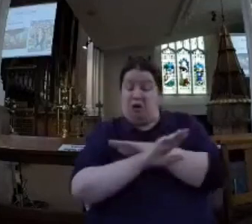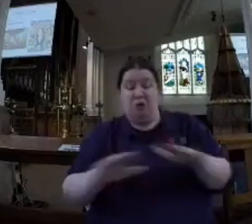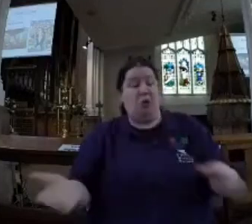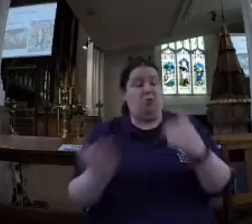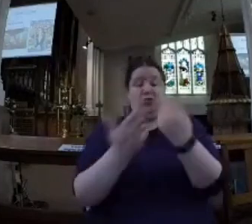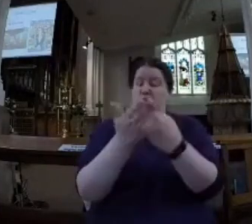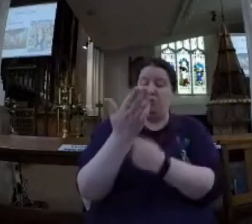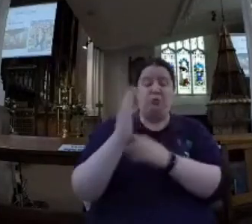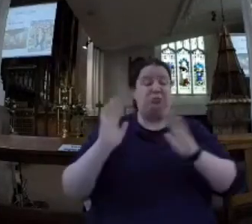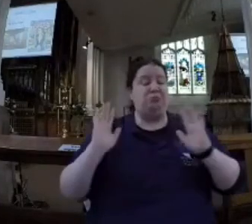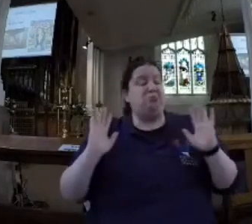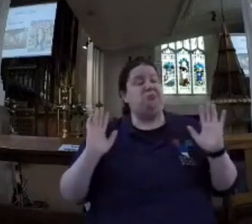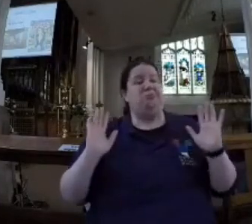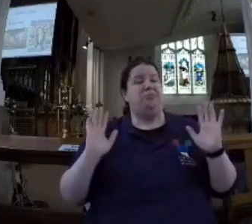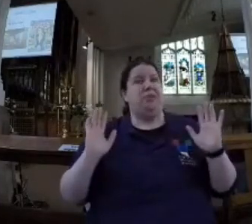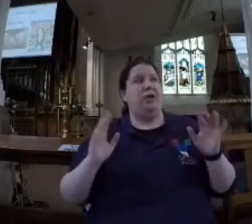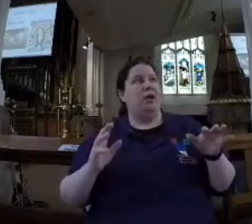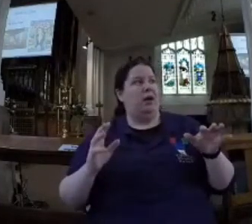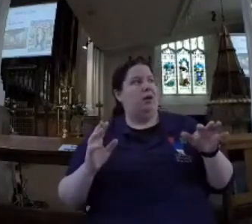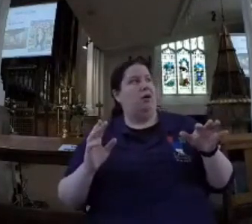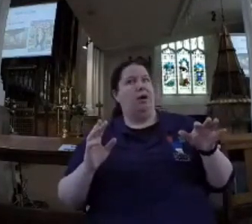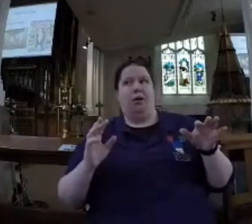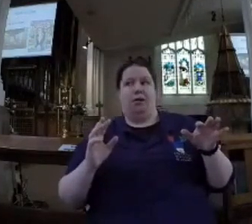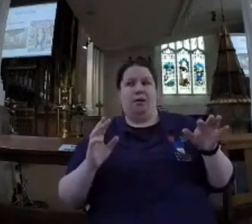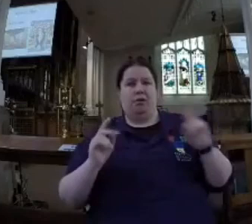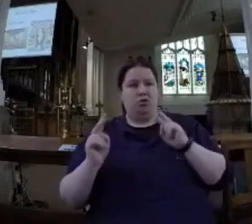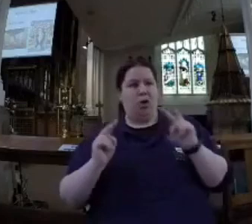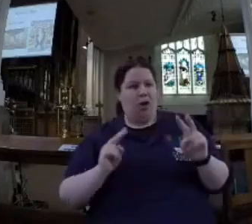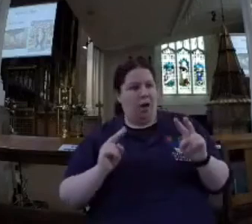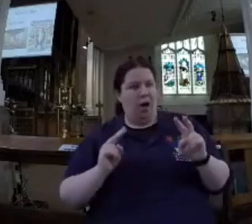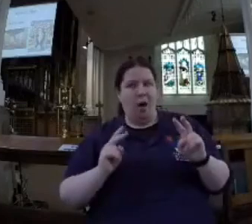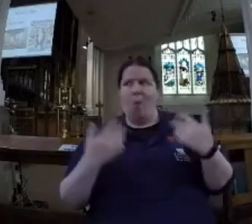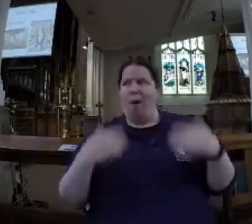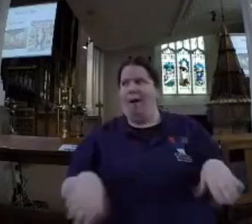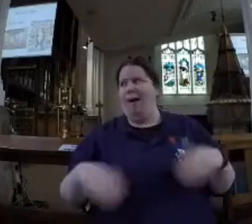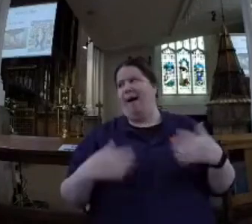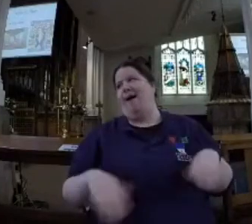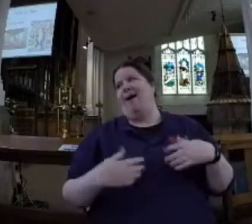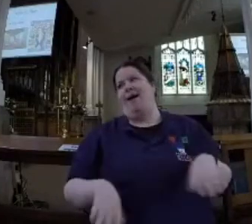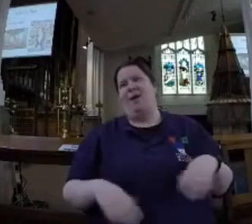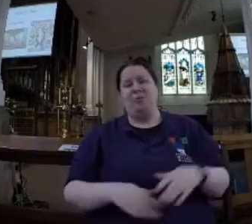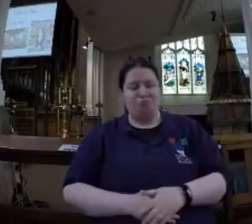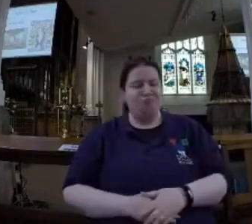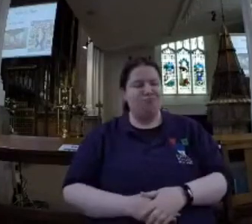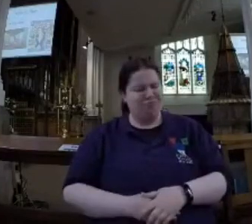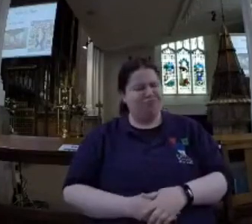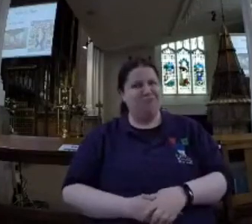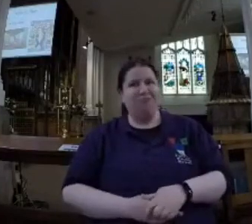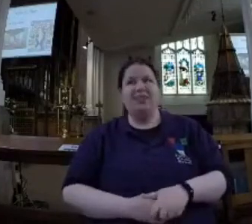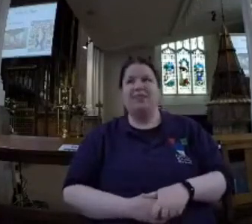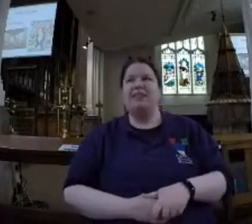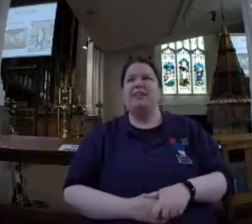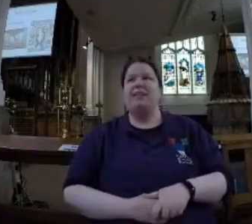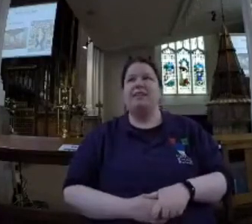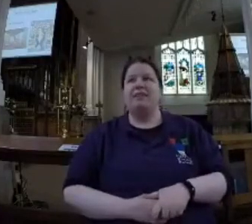no rules." I thought, when I first saw that, how cool is that? How cool is